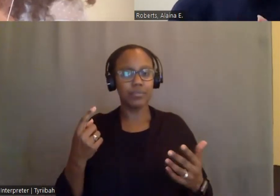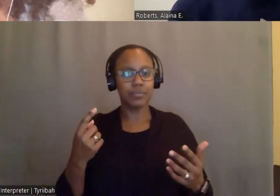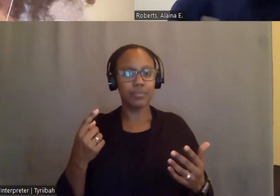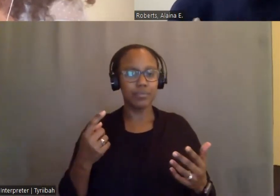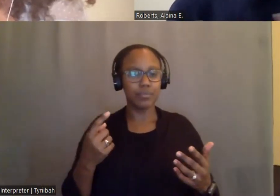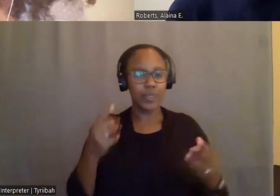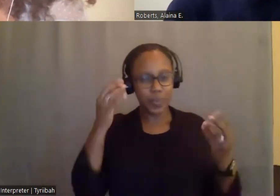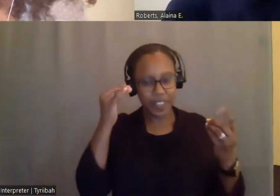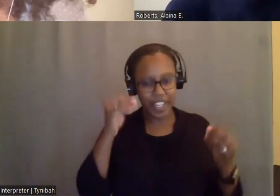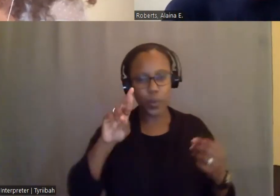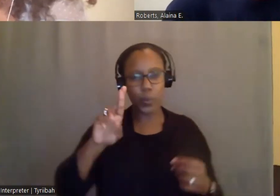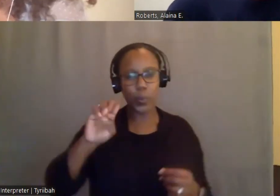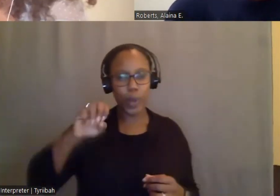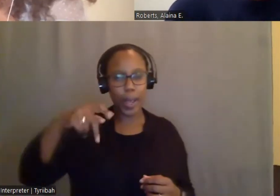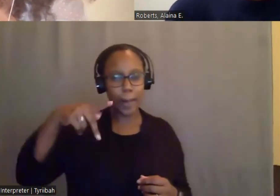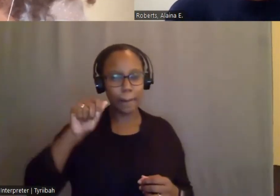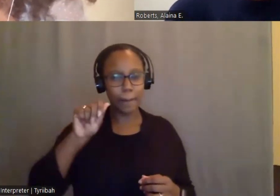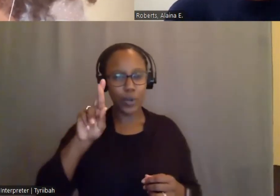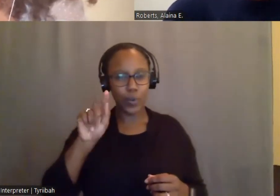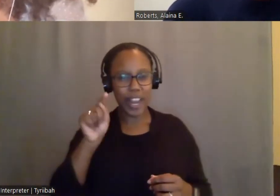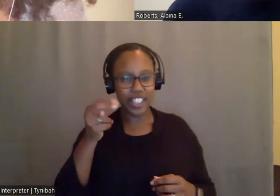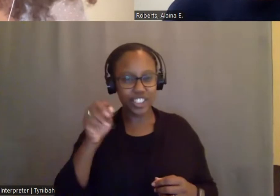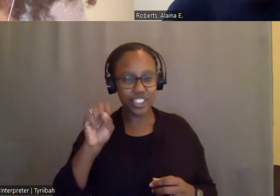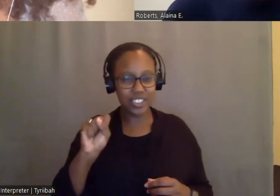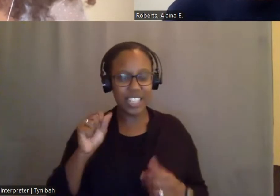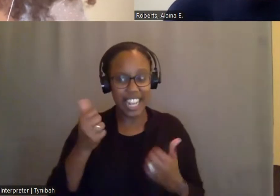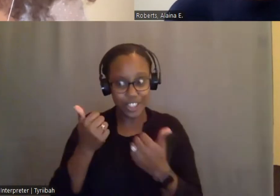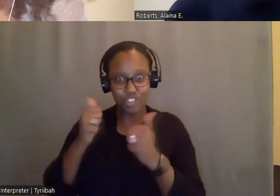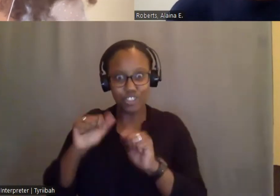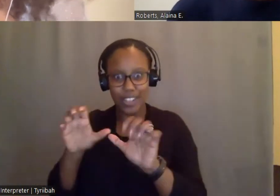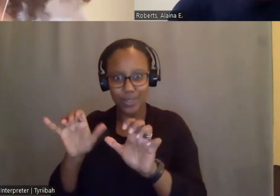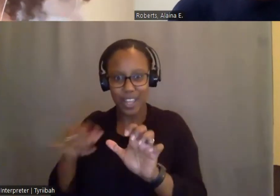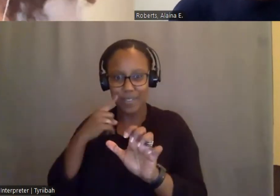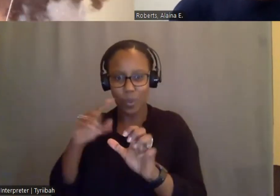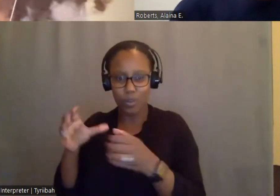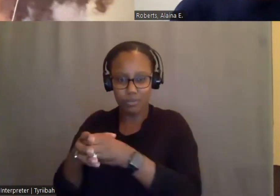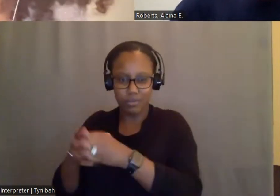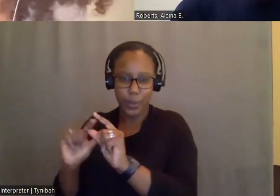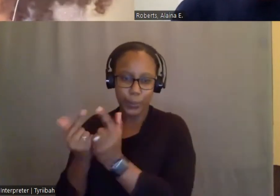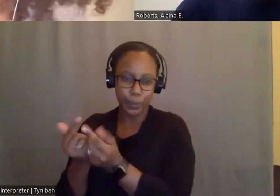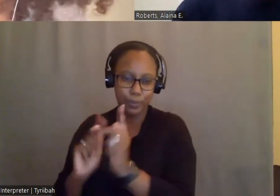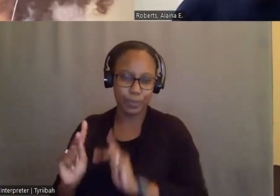of think it through and use it as almost an experiment on a group of people.